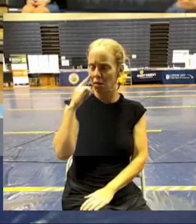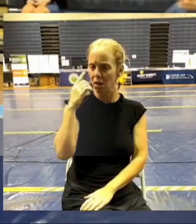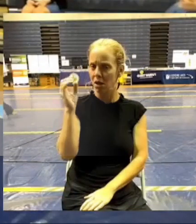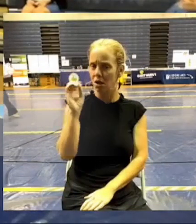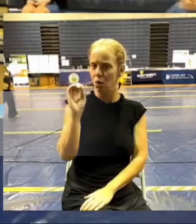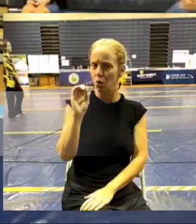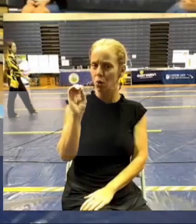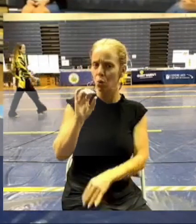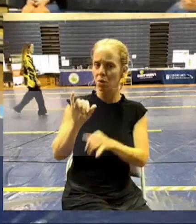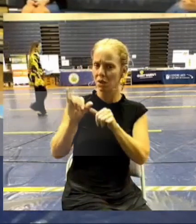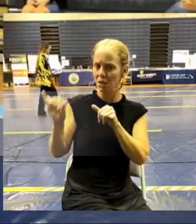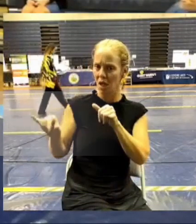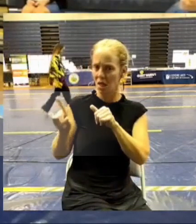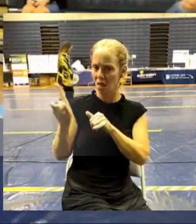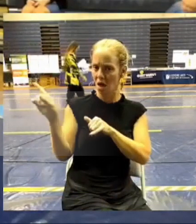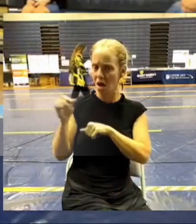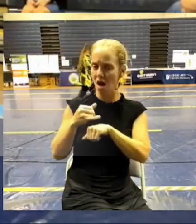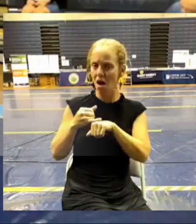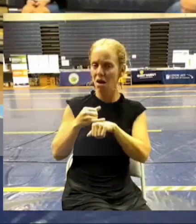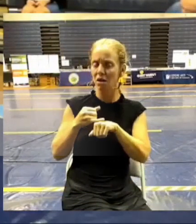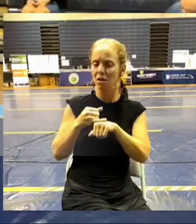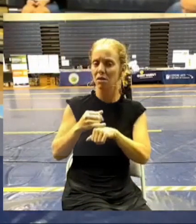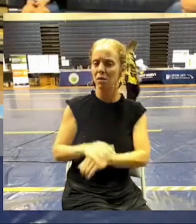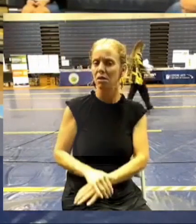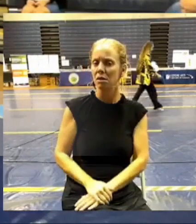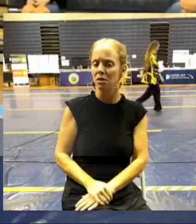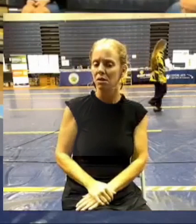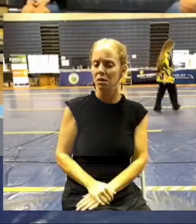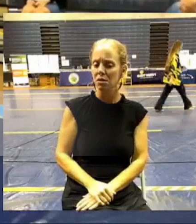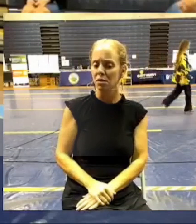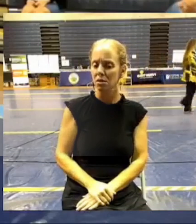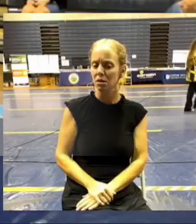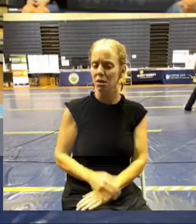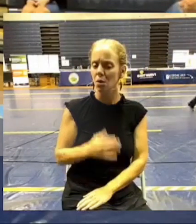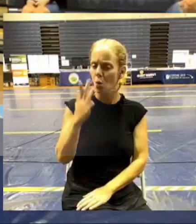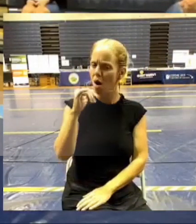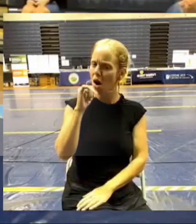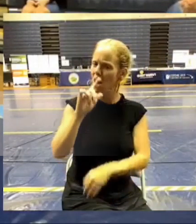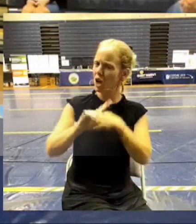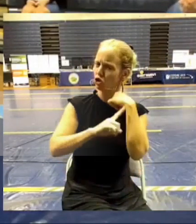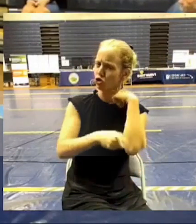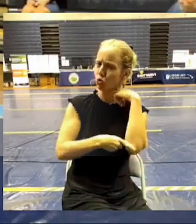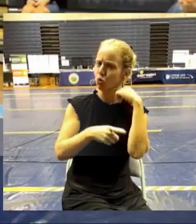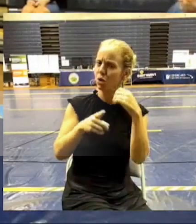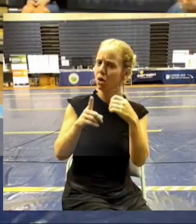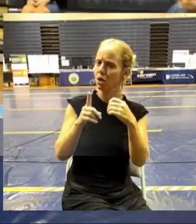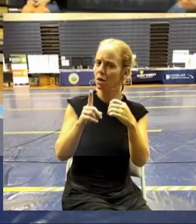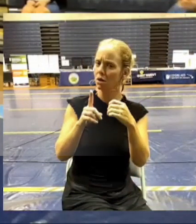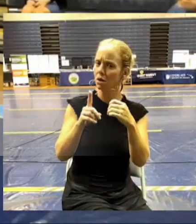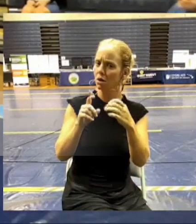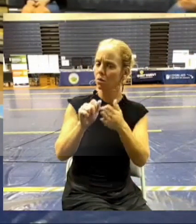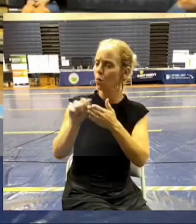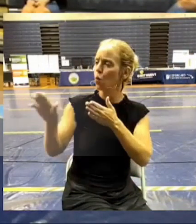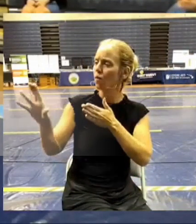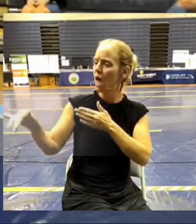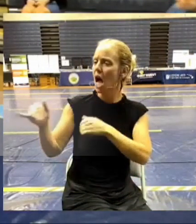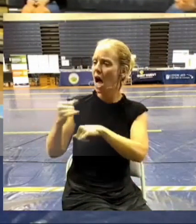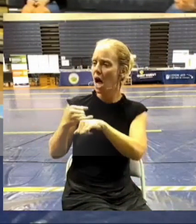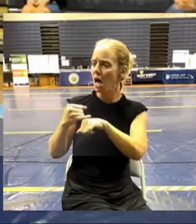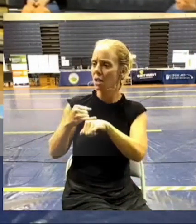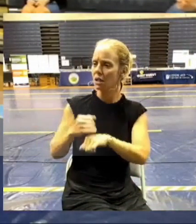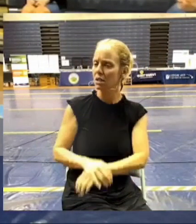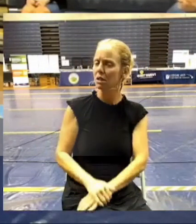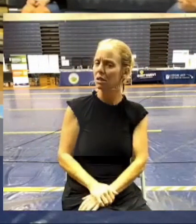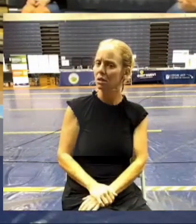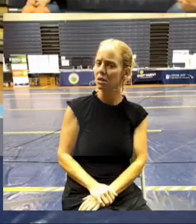Because I think nobody stayed on that island. Why not throw the debris on that island?